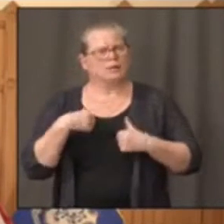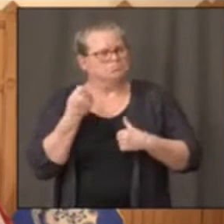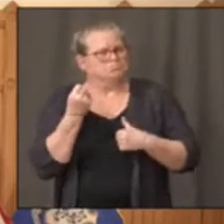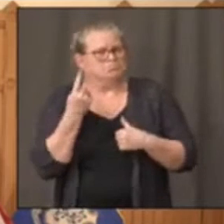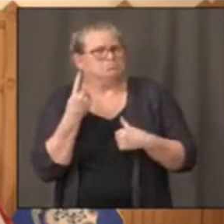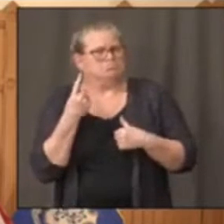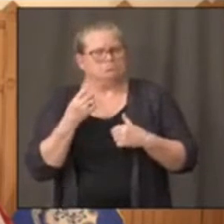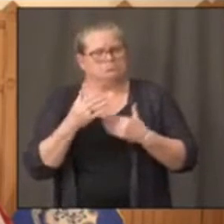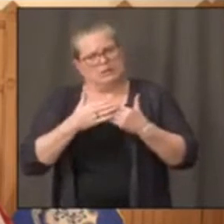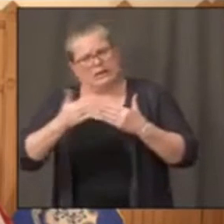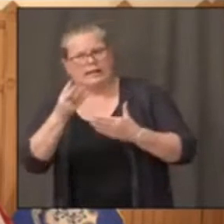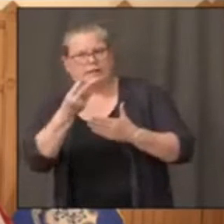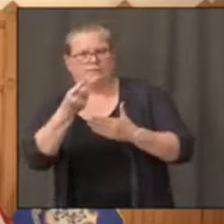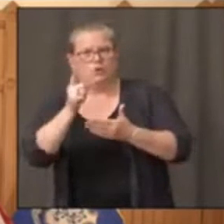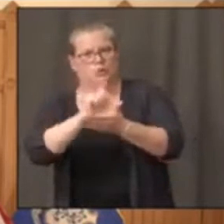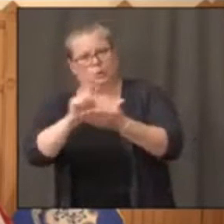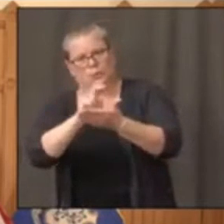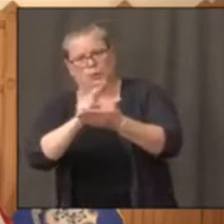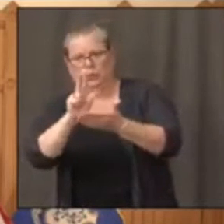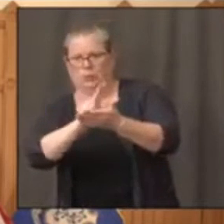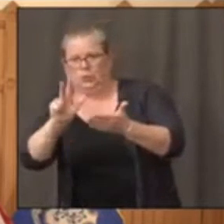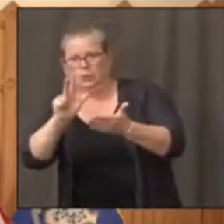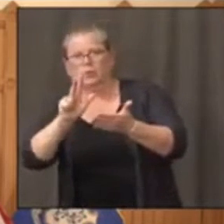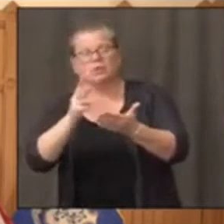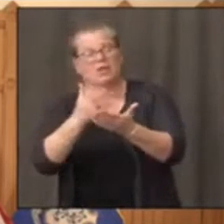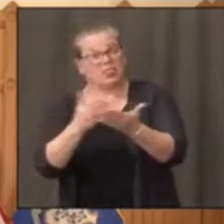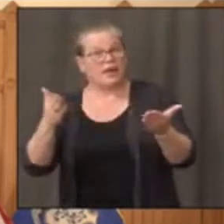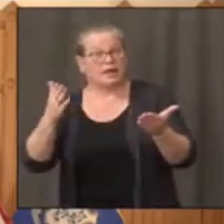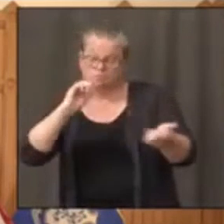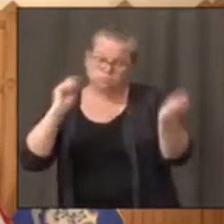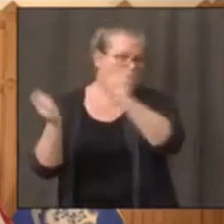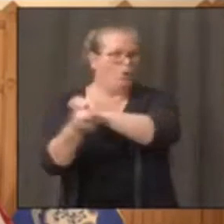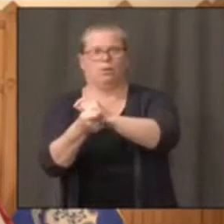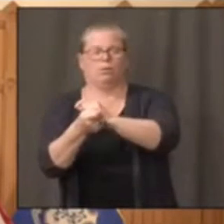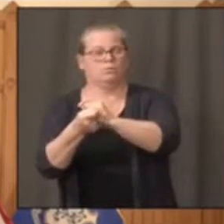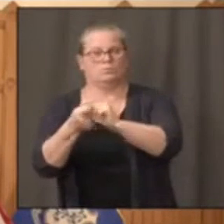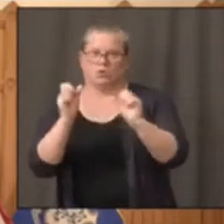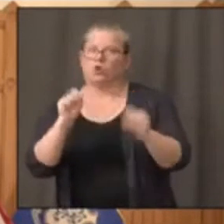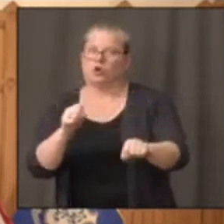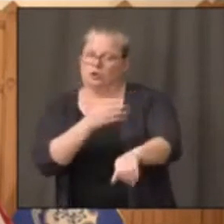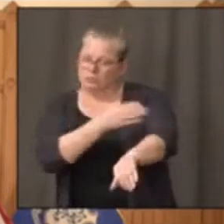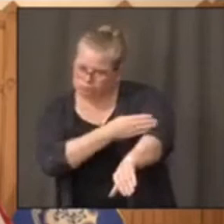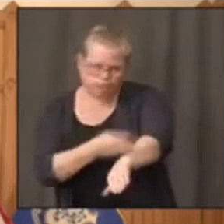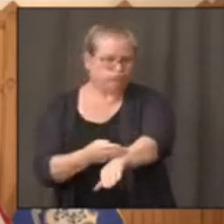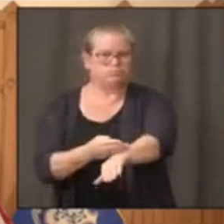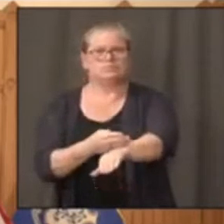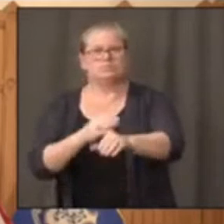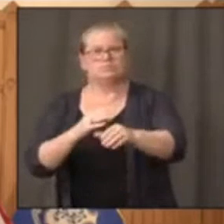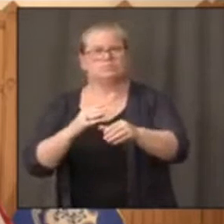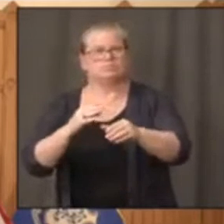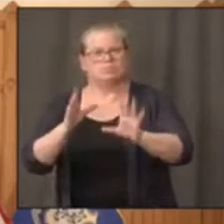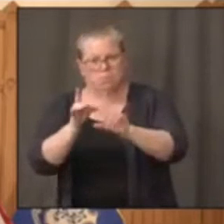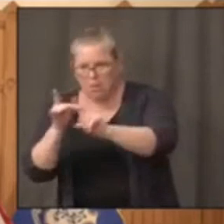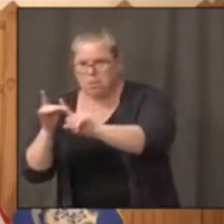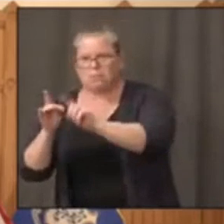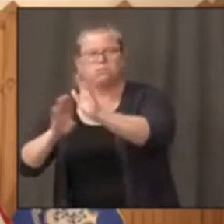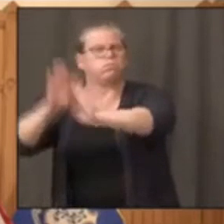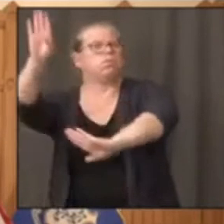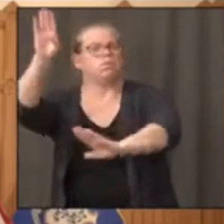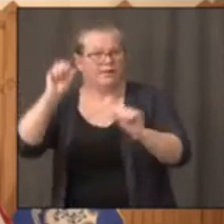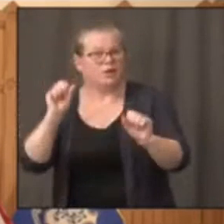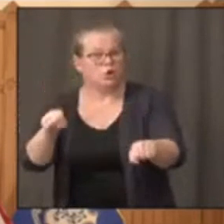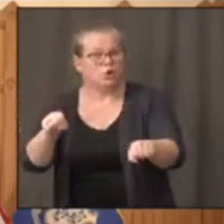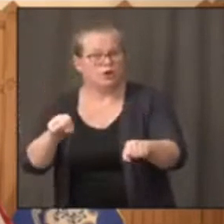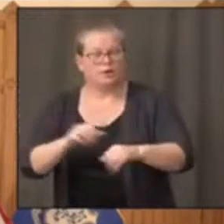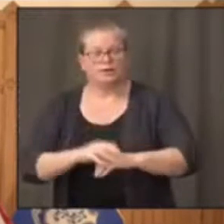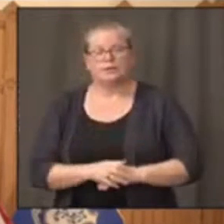over the next couple of weeks. But is there a scenario where we get into August, we have not